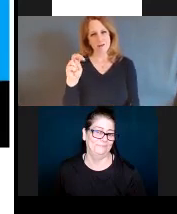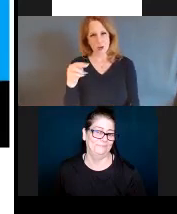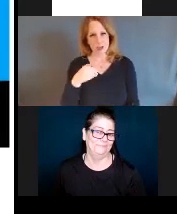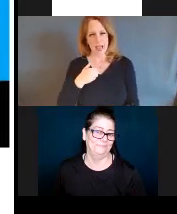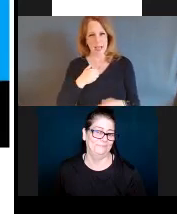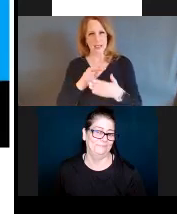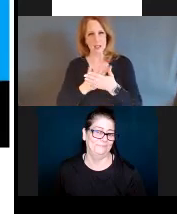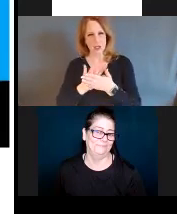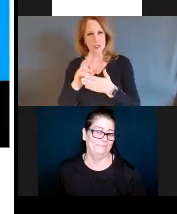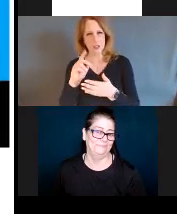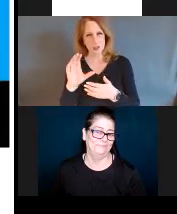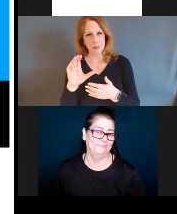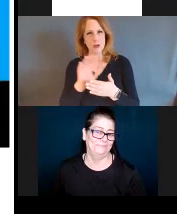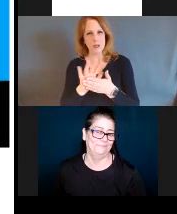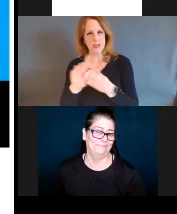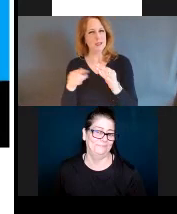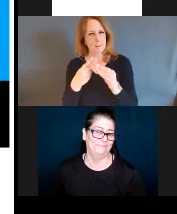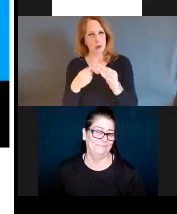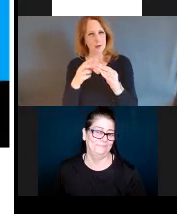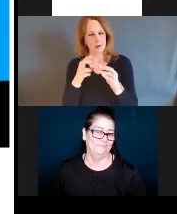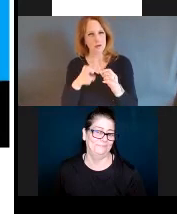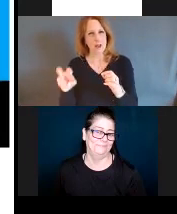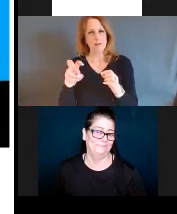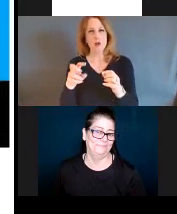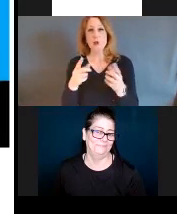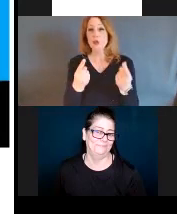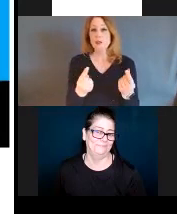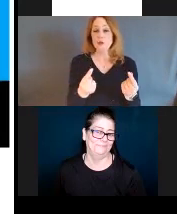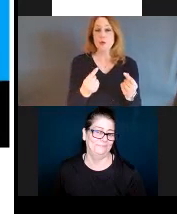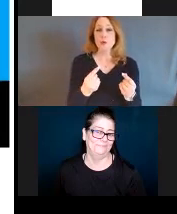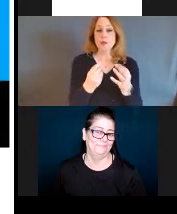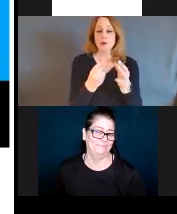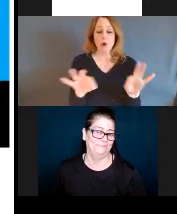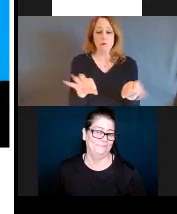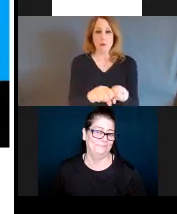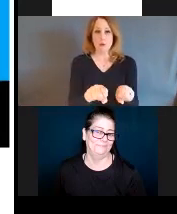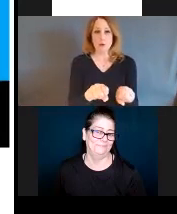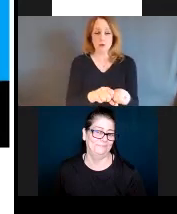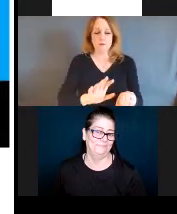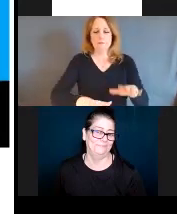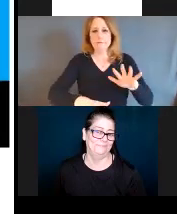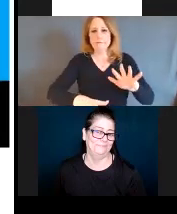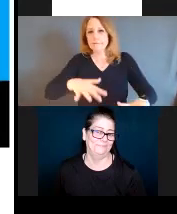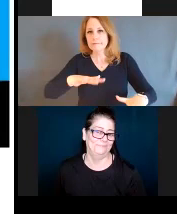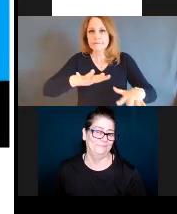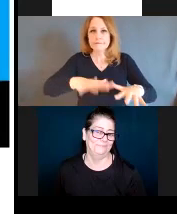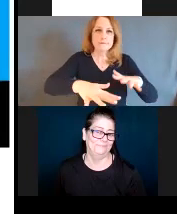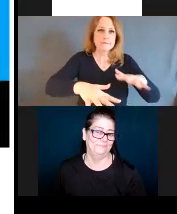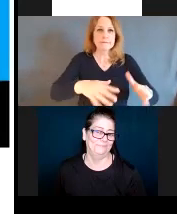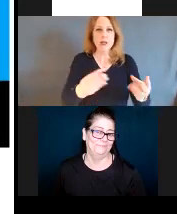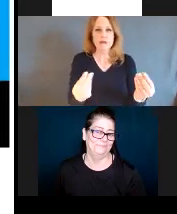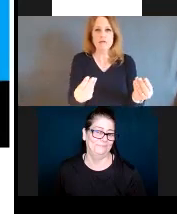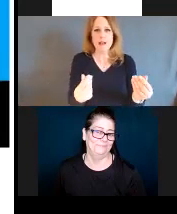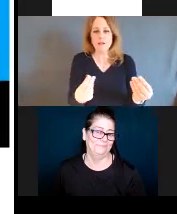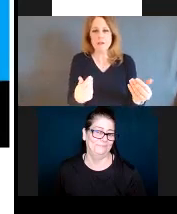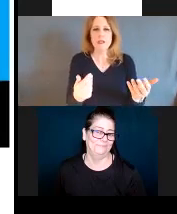about travel, they both do these things where they take off their shoes and they walk around in the ground or they squish their feet in the carpet. This